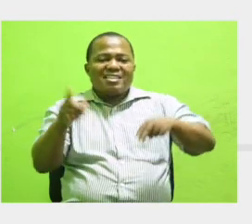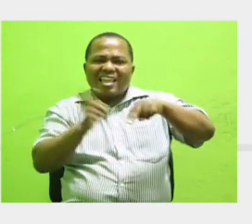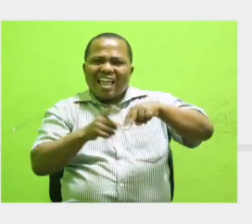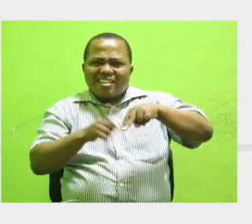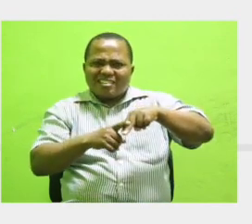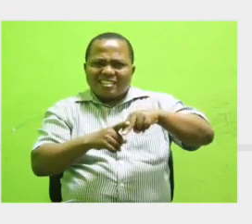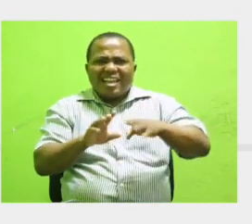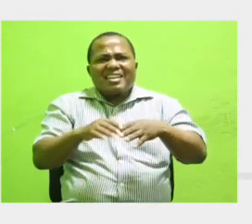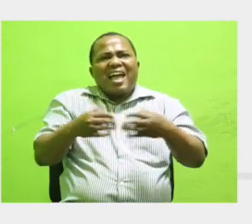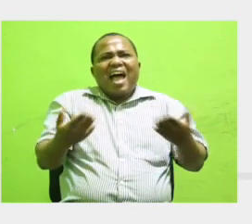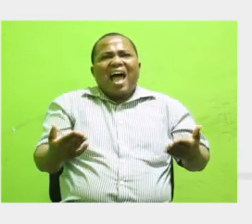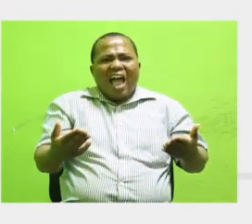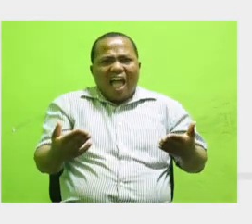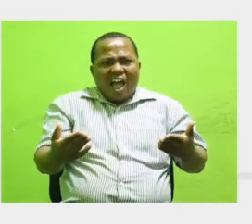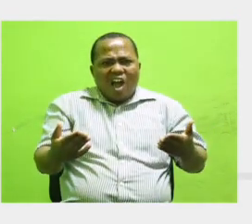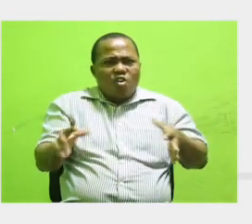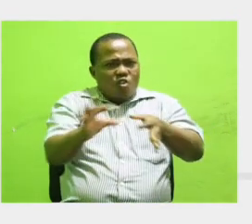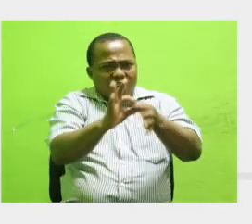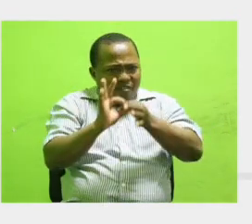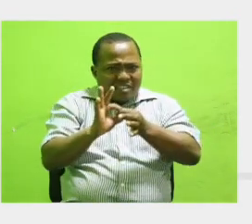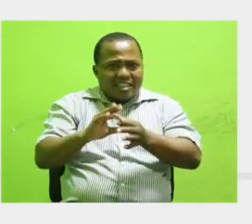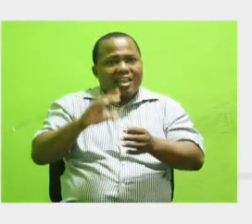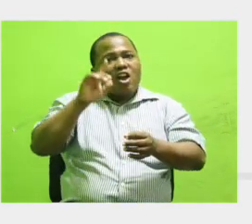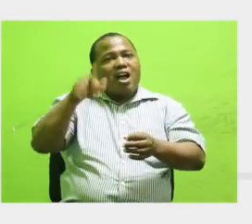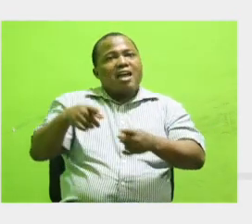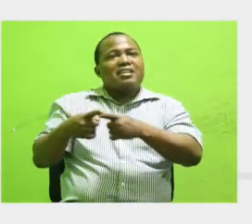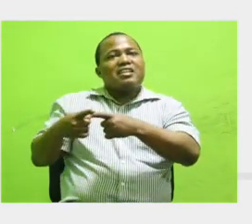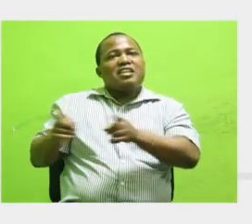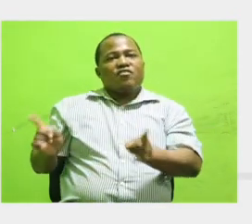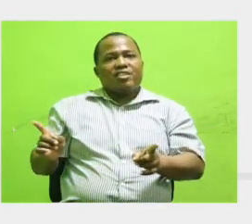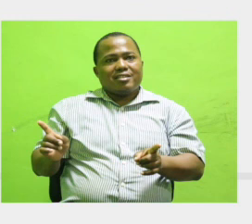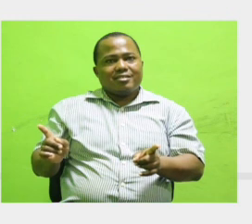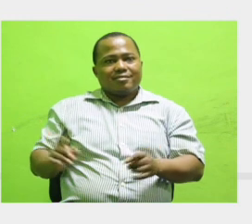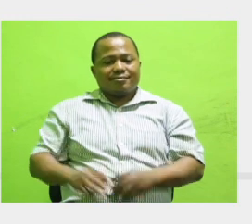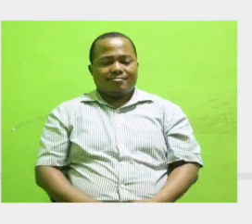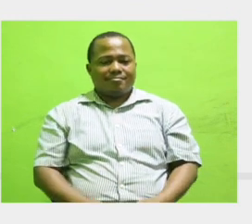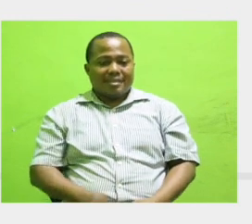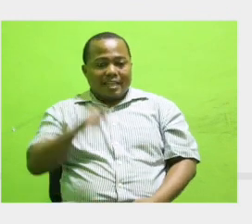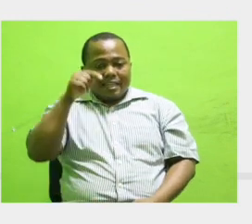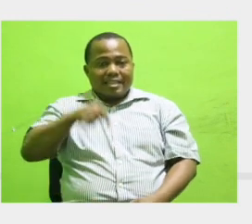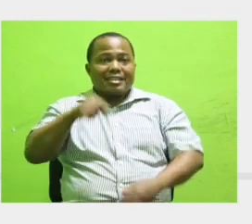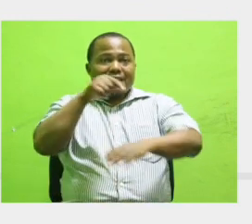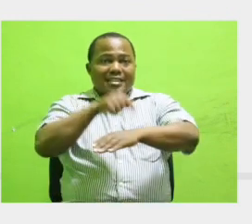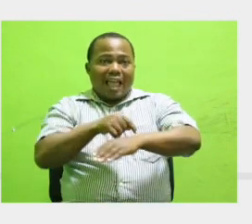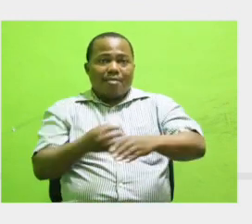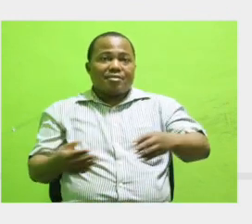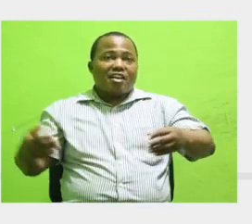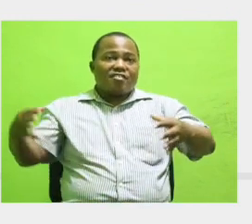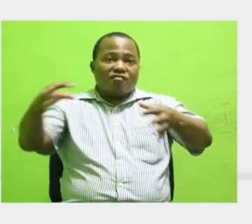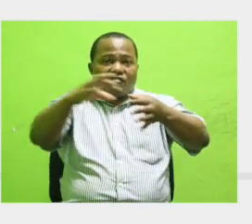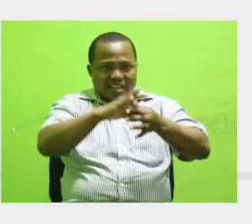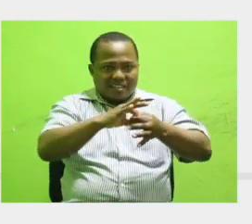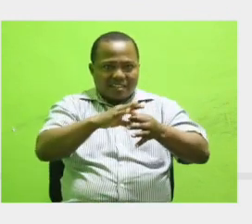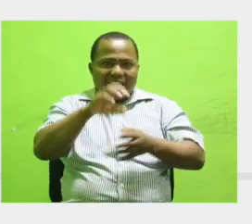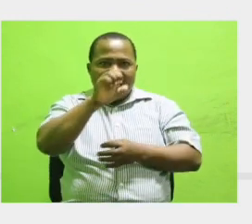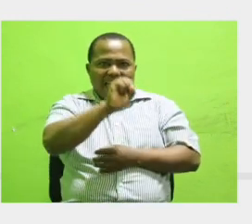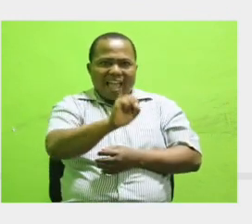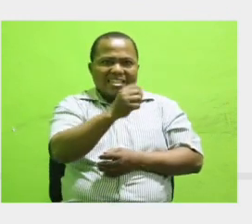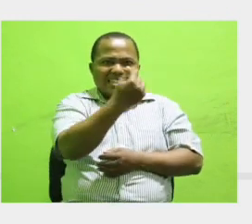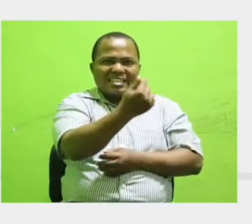hospitals. In hospitals, this is not a common practice, but nowadays, most of the time, the